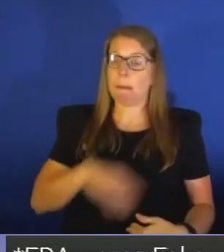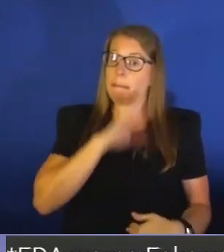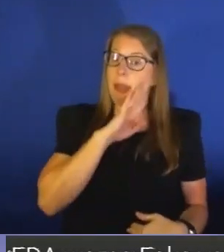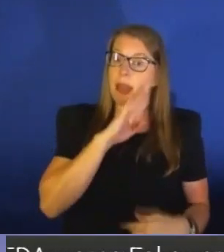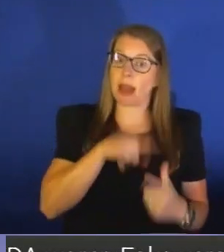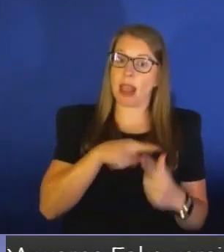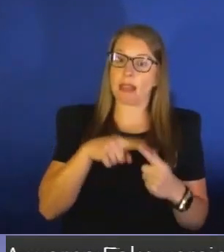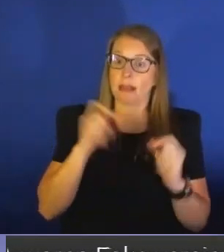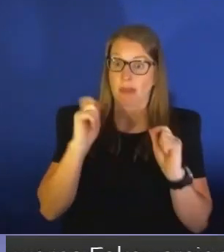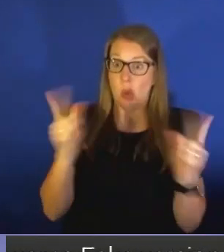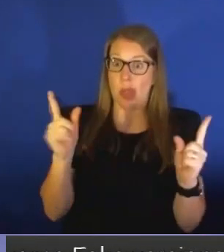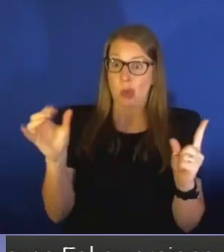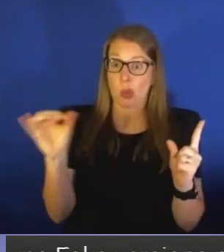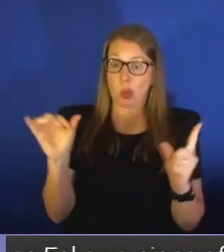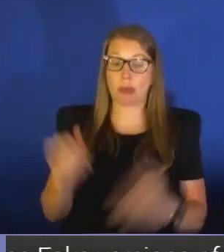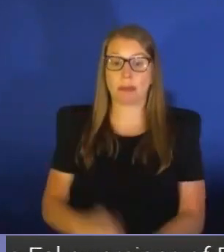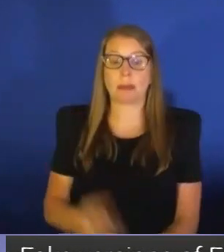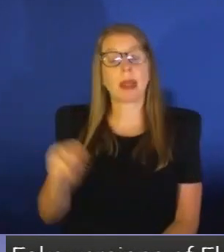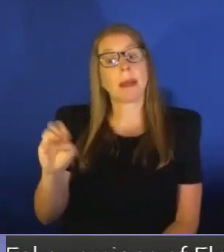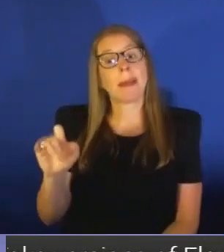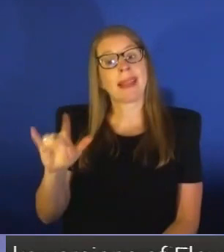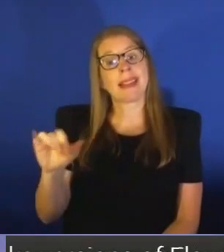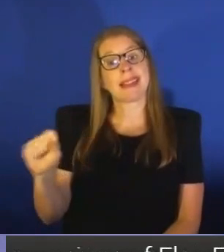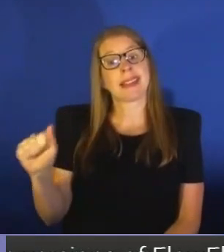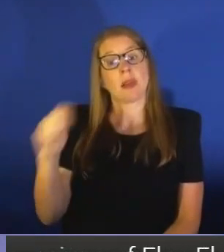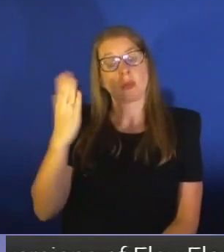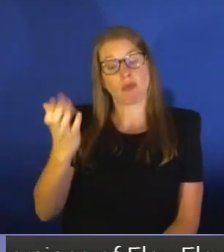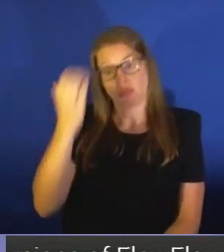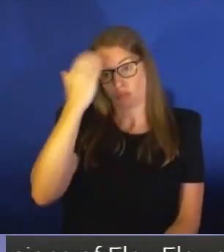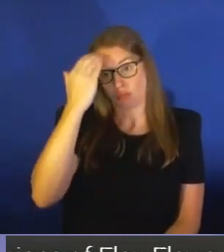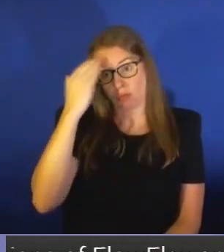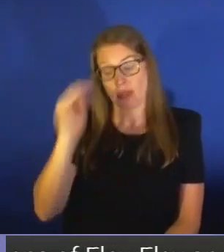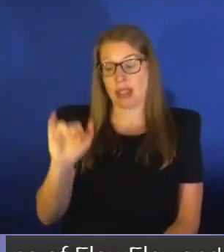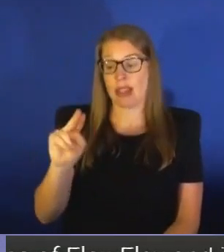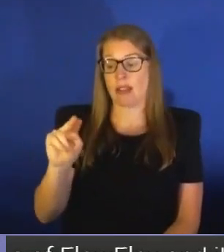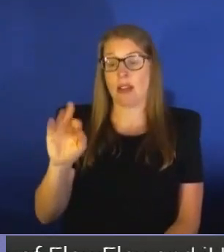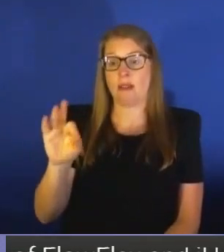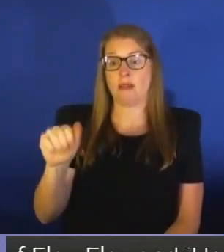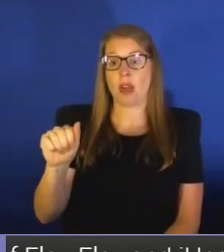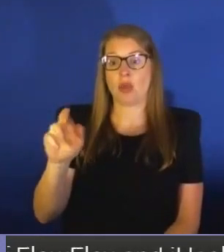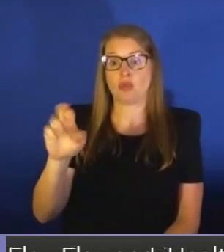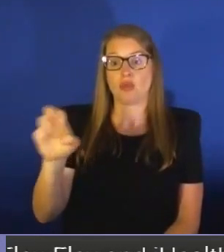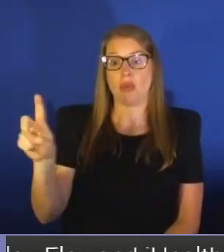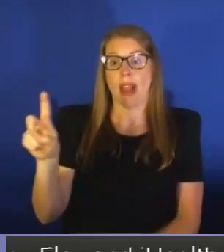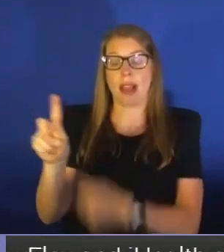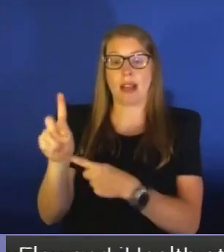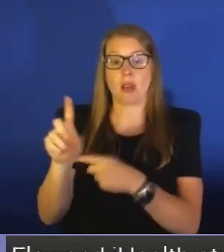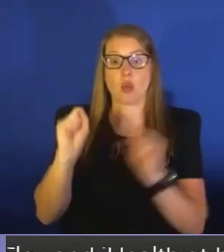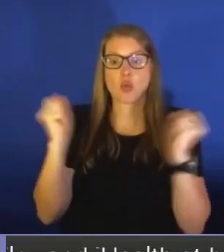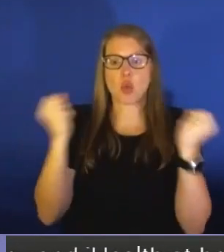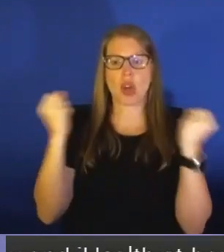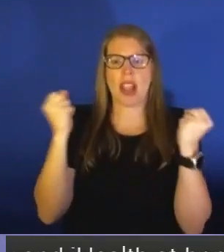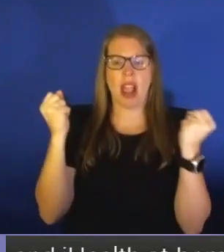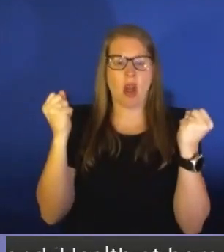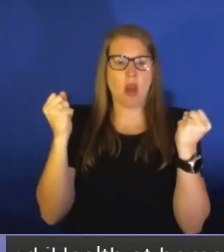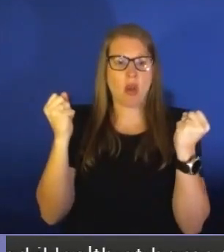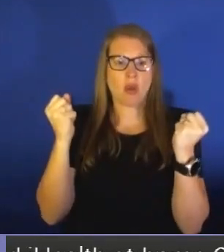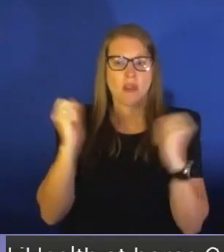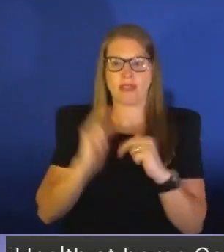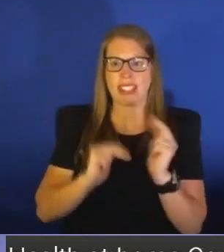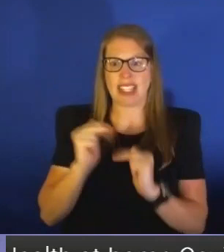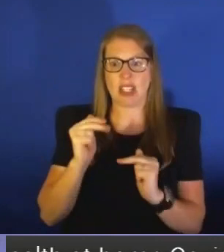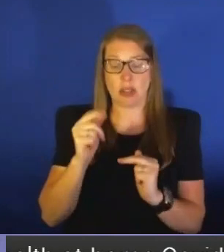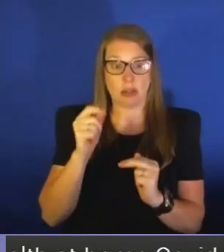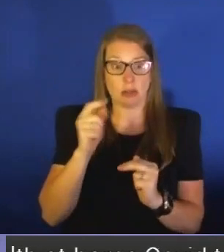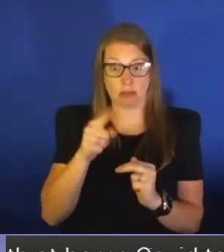really good piece of advice. Melissa wants to know, she's seen more about infrared heat workout facilities. Are you familiar with infrared heat